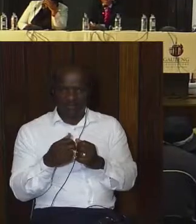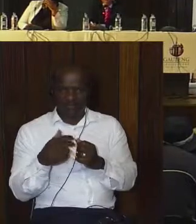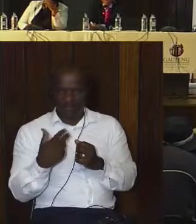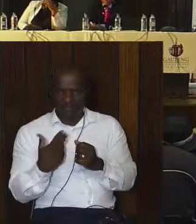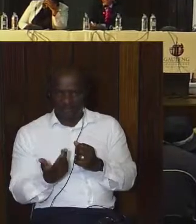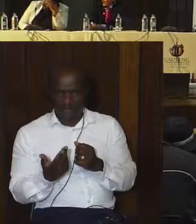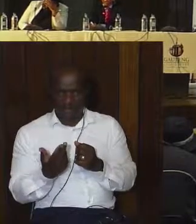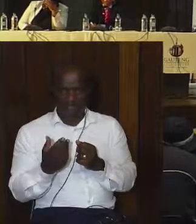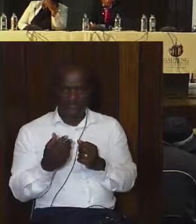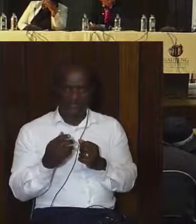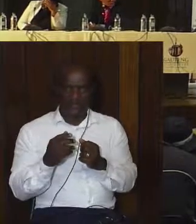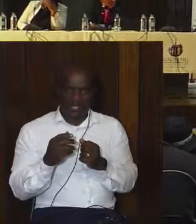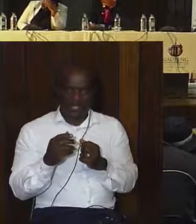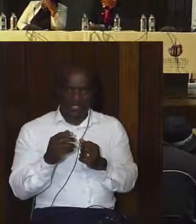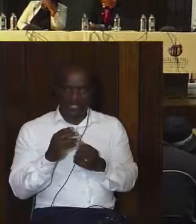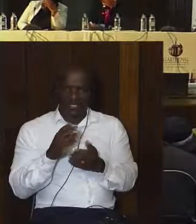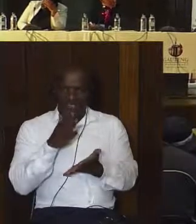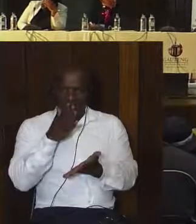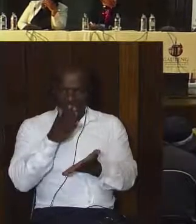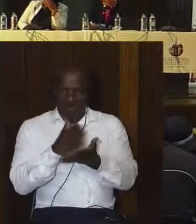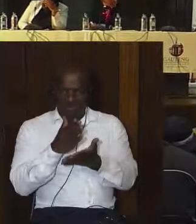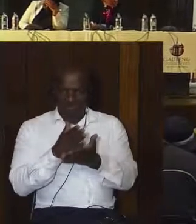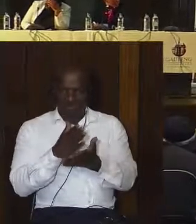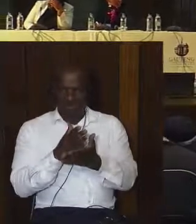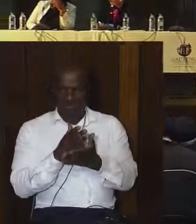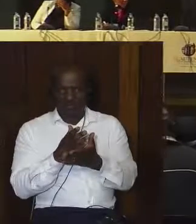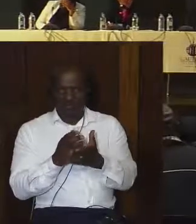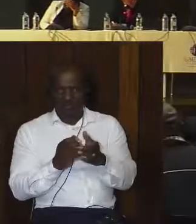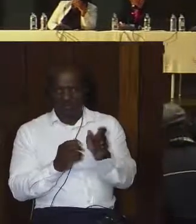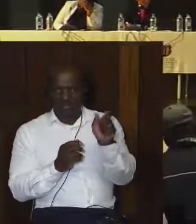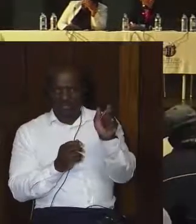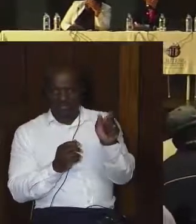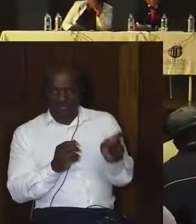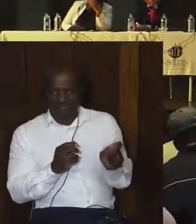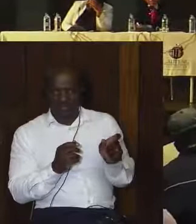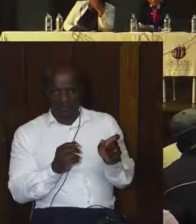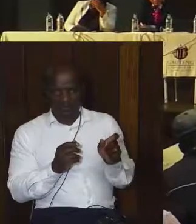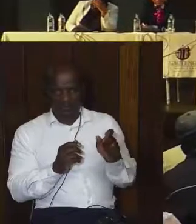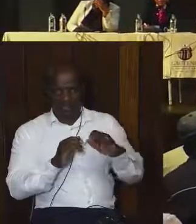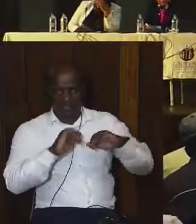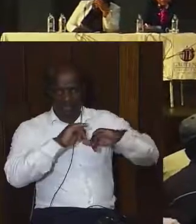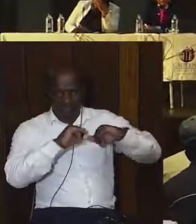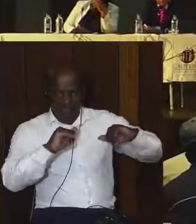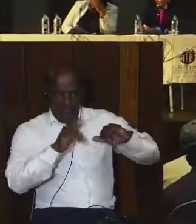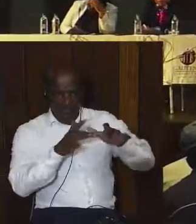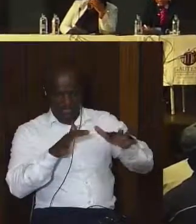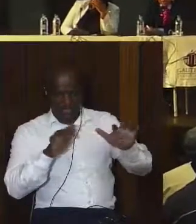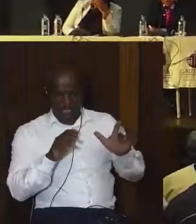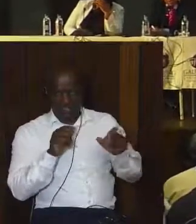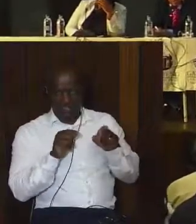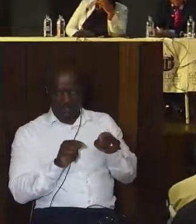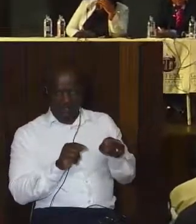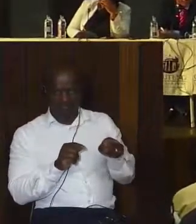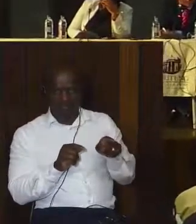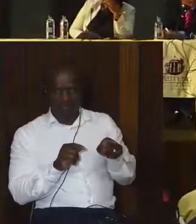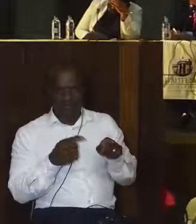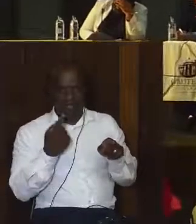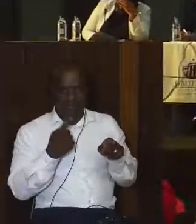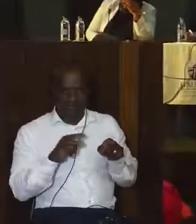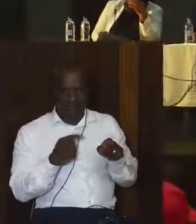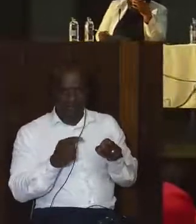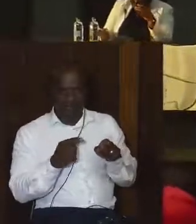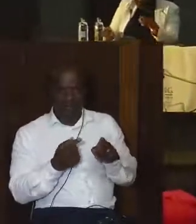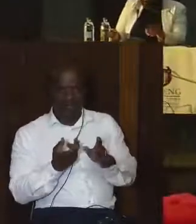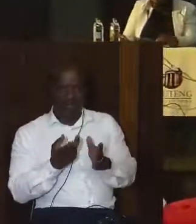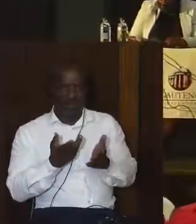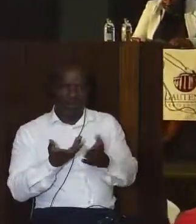patronage guarantee, but we have shared with the Treasury. It is not in our budget, and the reason why we have not come back to Treasury for additional funds